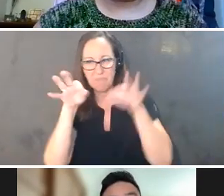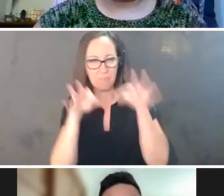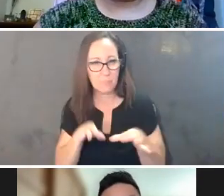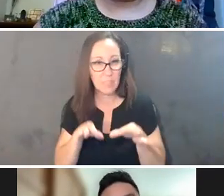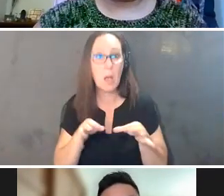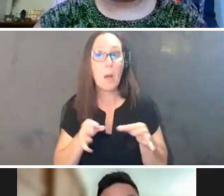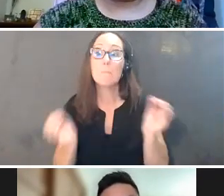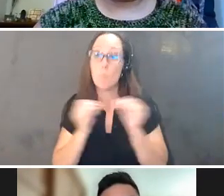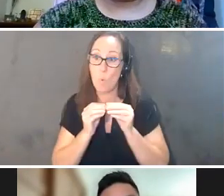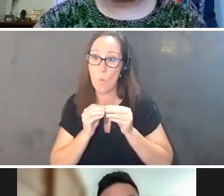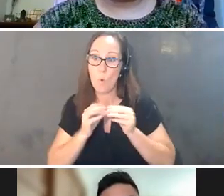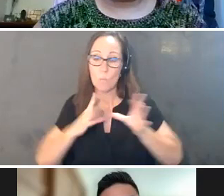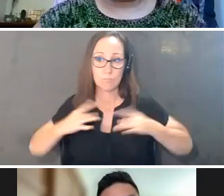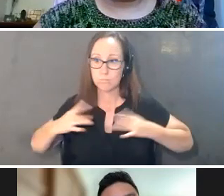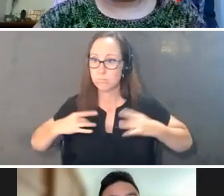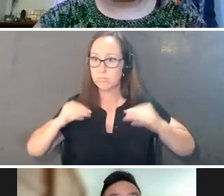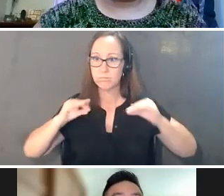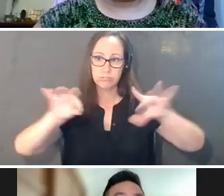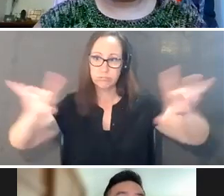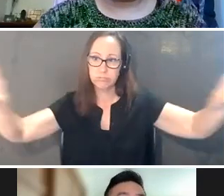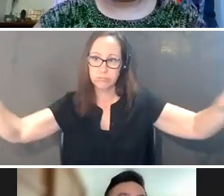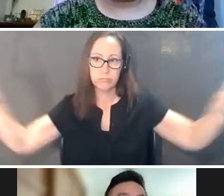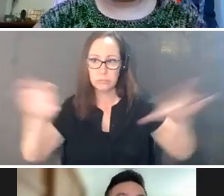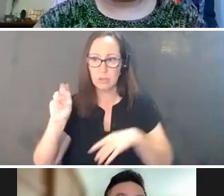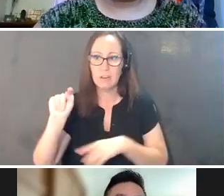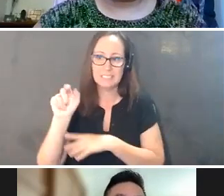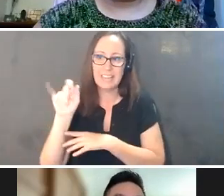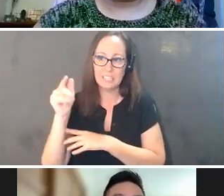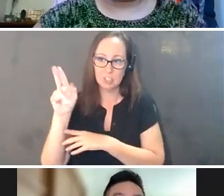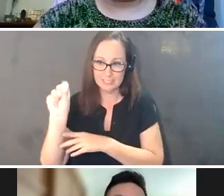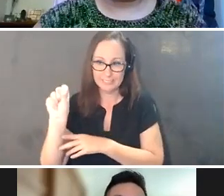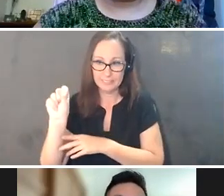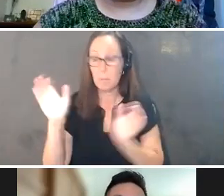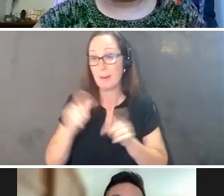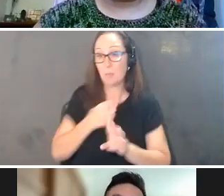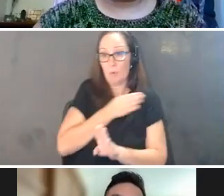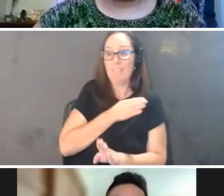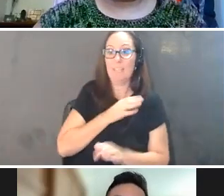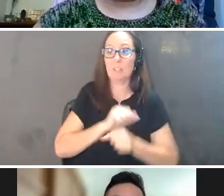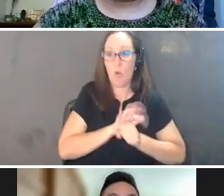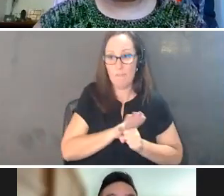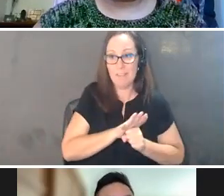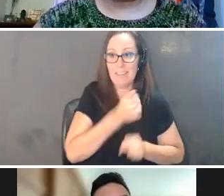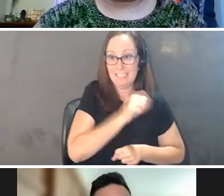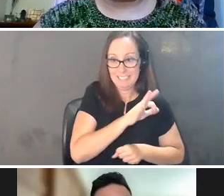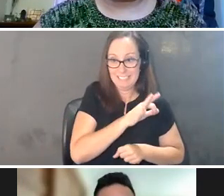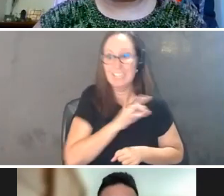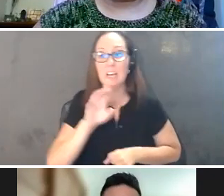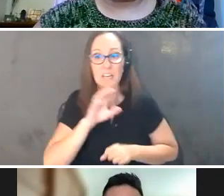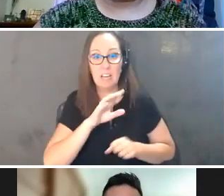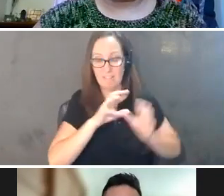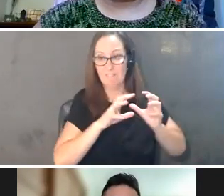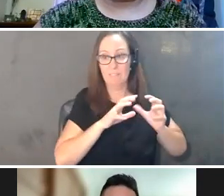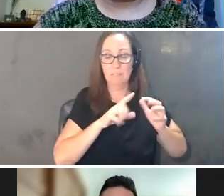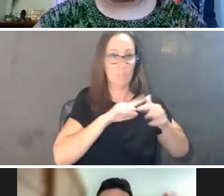more contagious than the prior strains. And how we see that is you can see that the case rates now, when they rise, if you were looking at